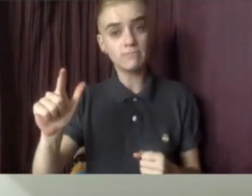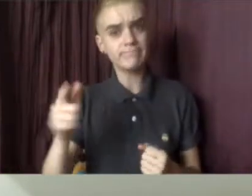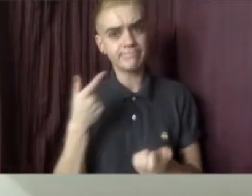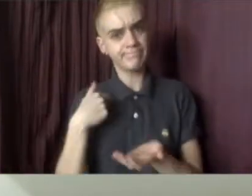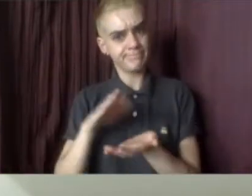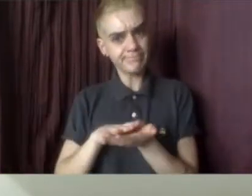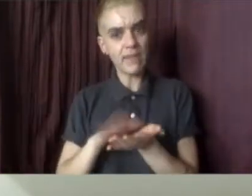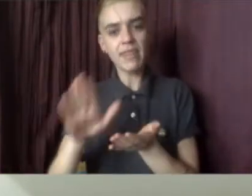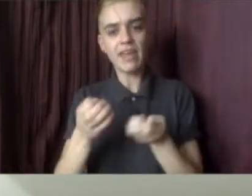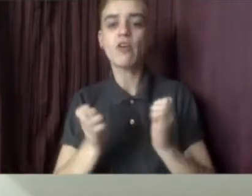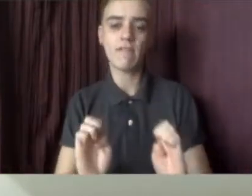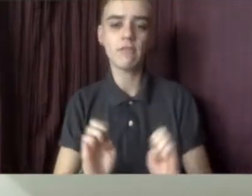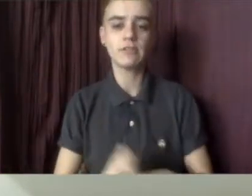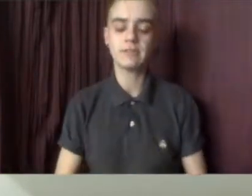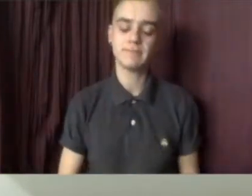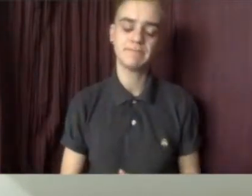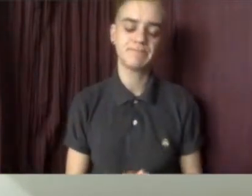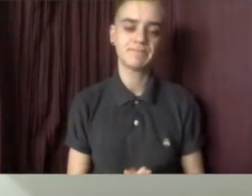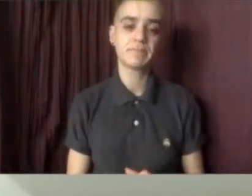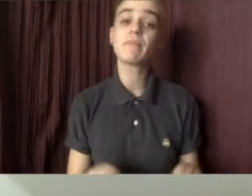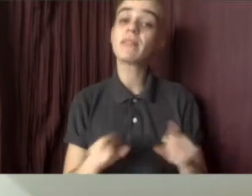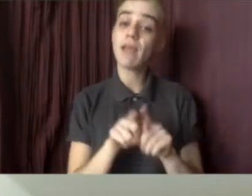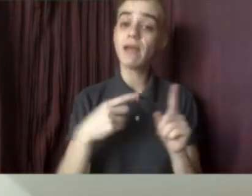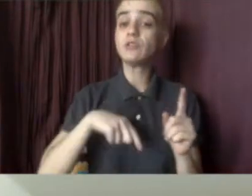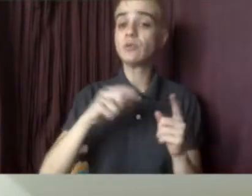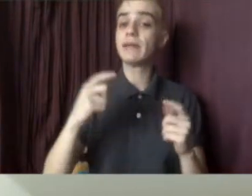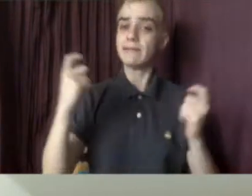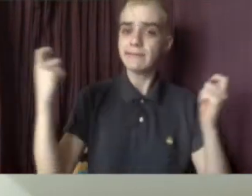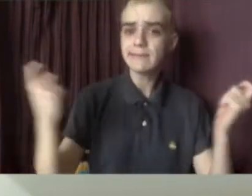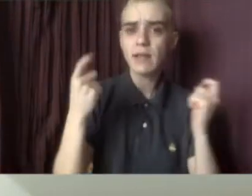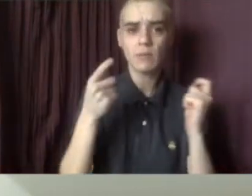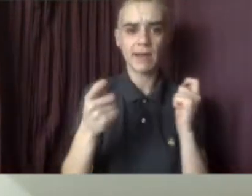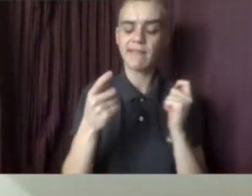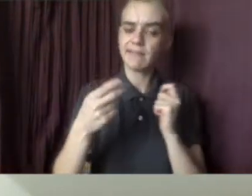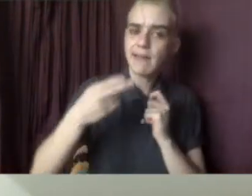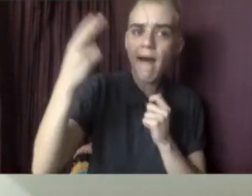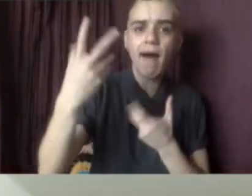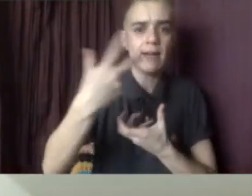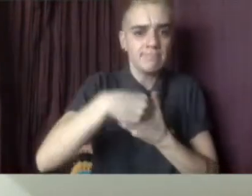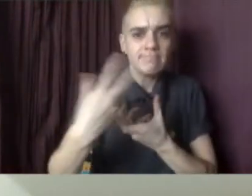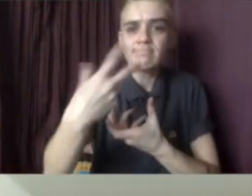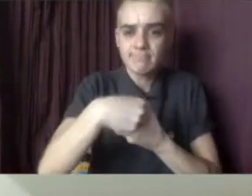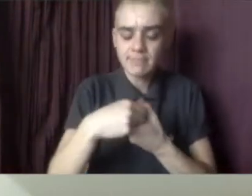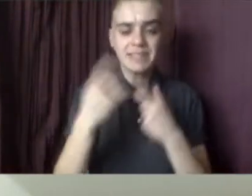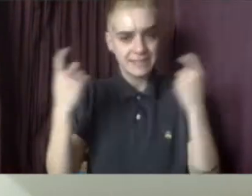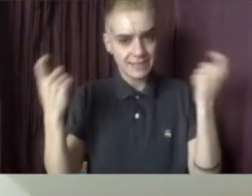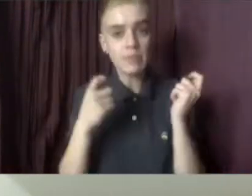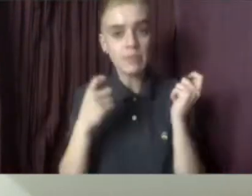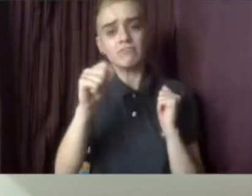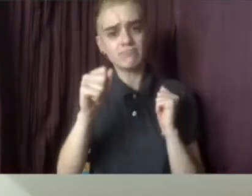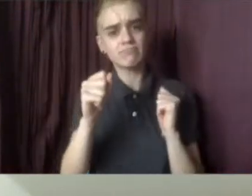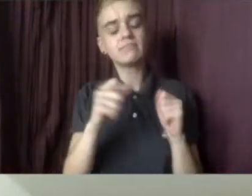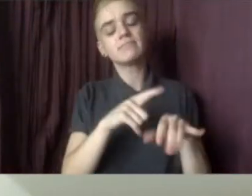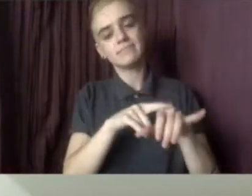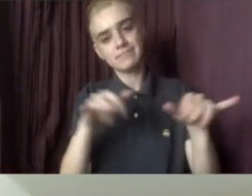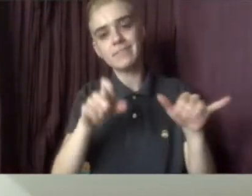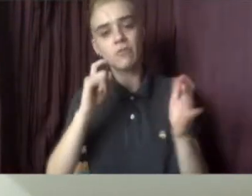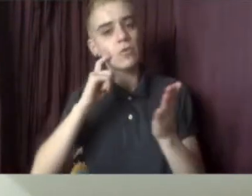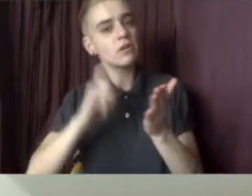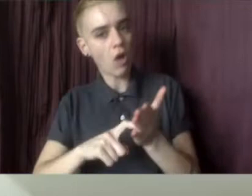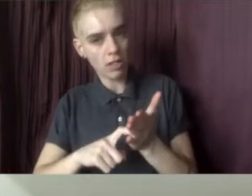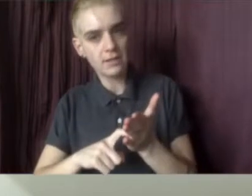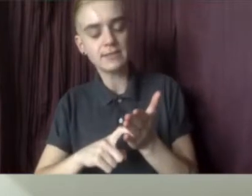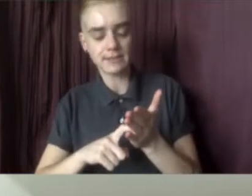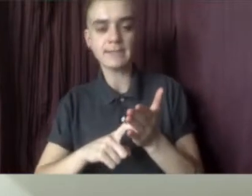trying to cast their vote. And we must maintain that momentum to increase in participation in future elections.